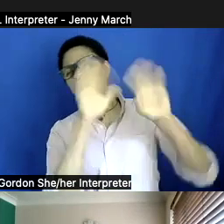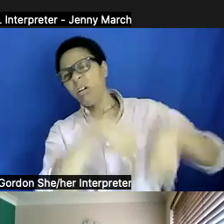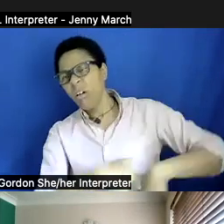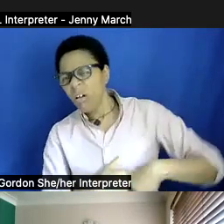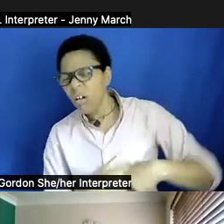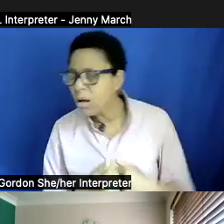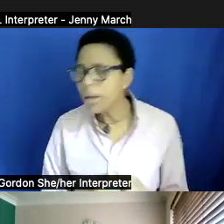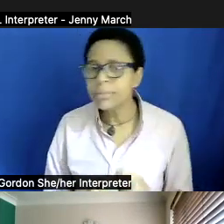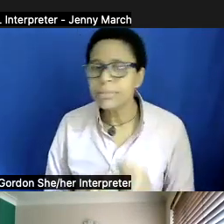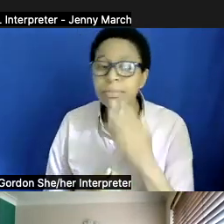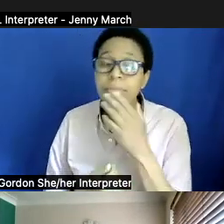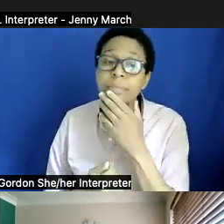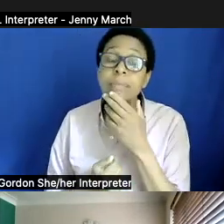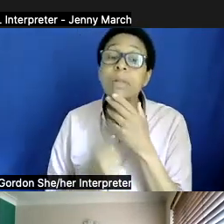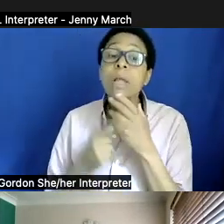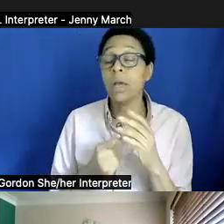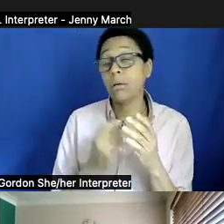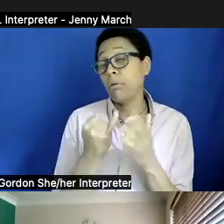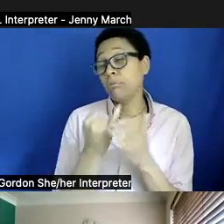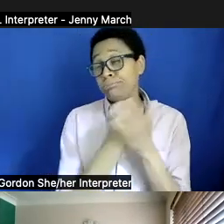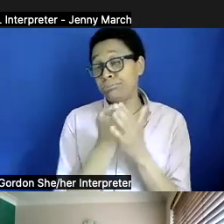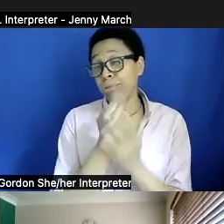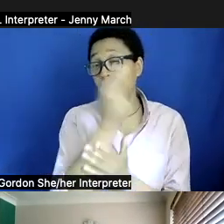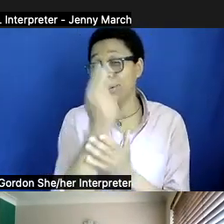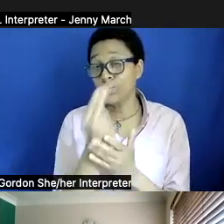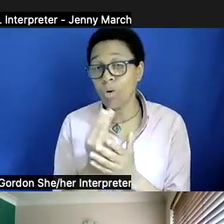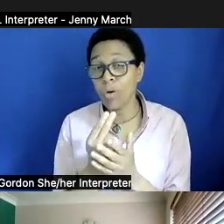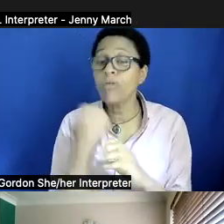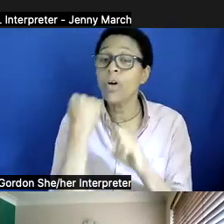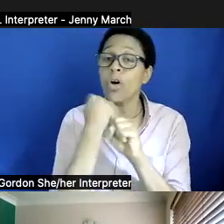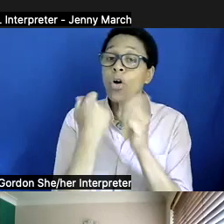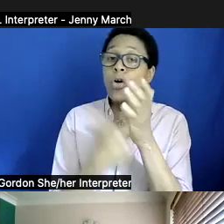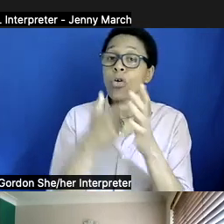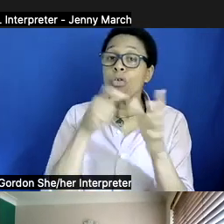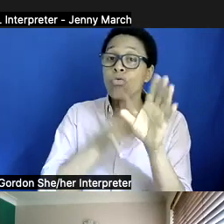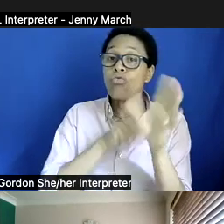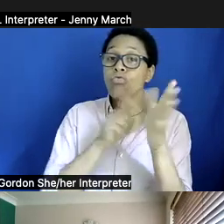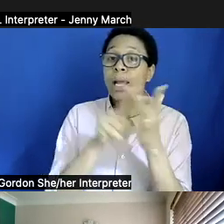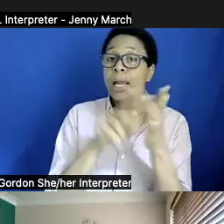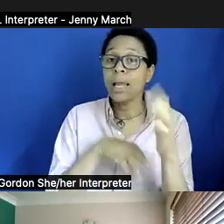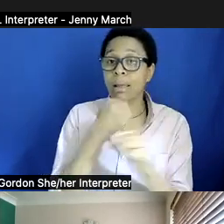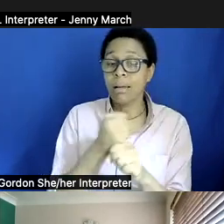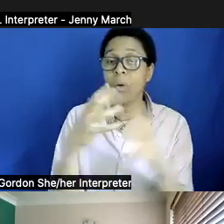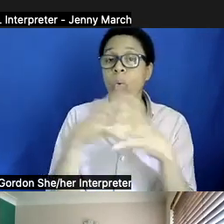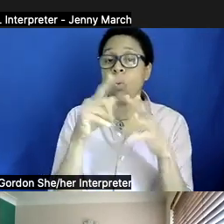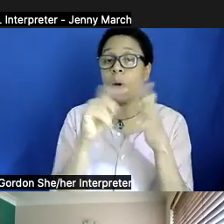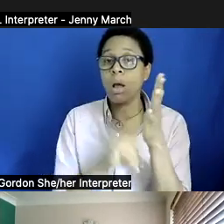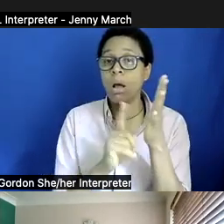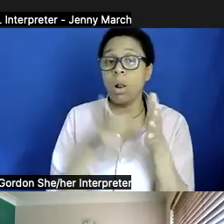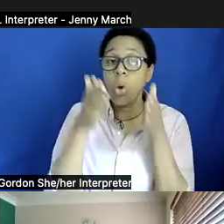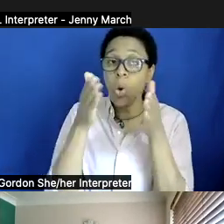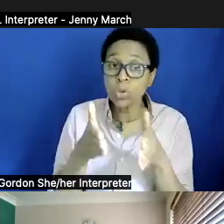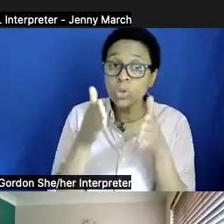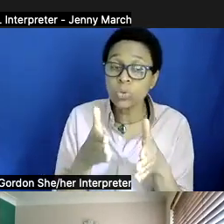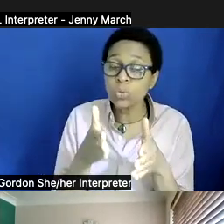and then I've got a really bad drawing of the Graylingwell Hospital. And I liked the thing of say what you see,